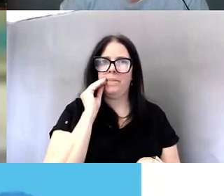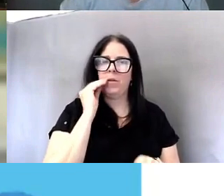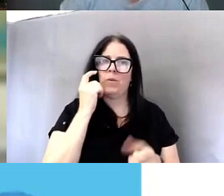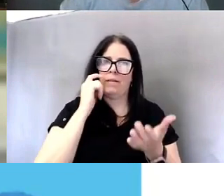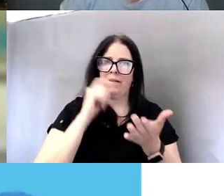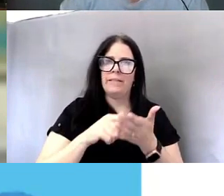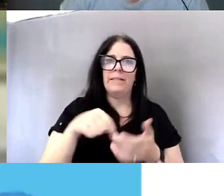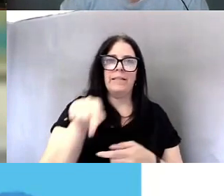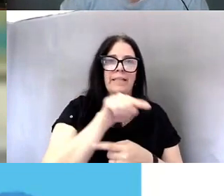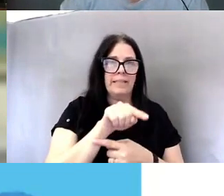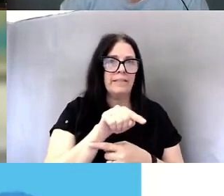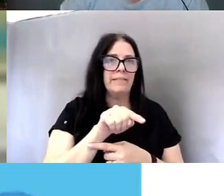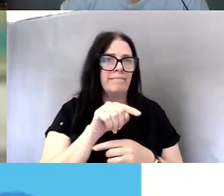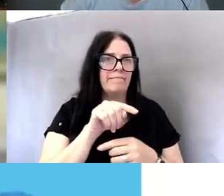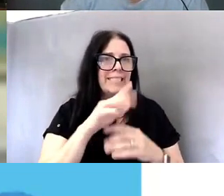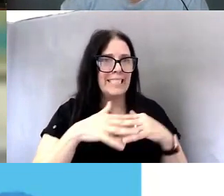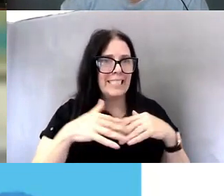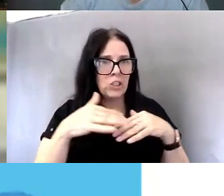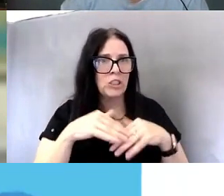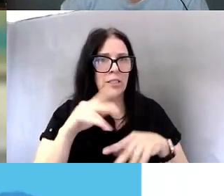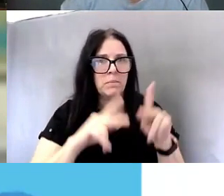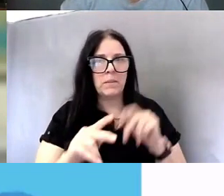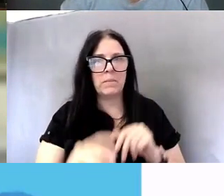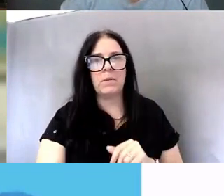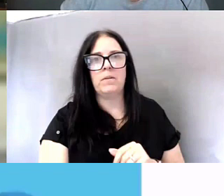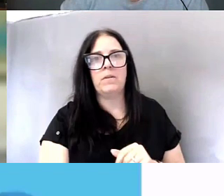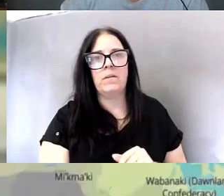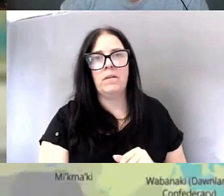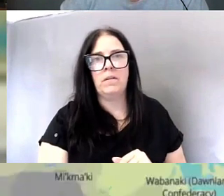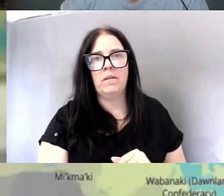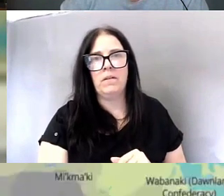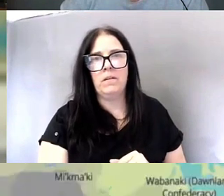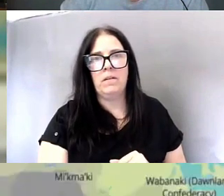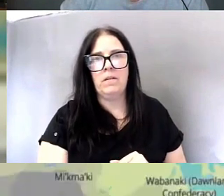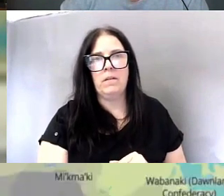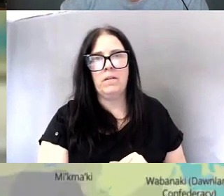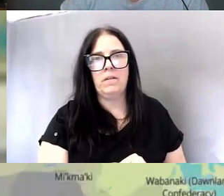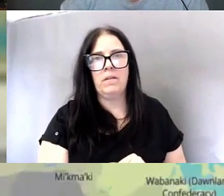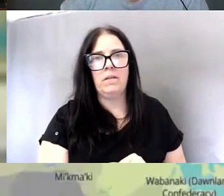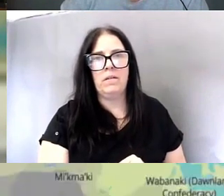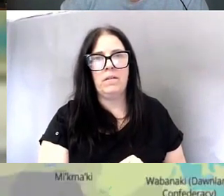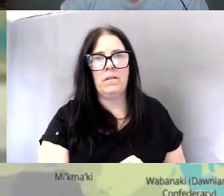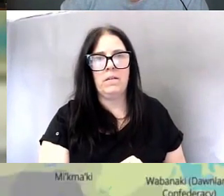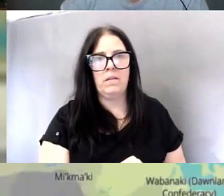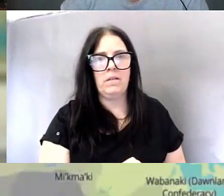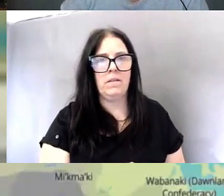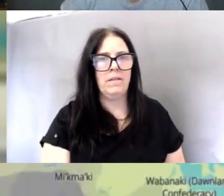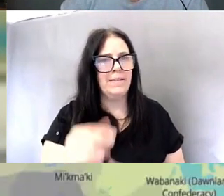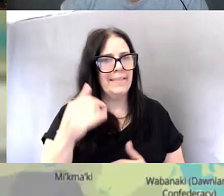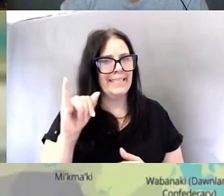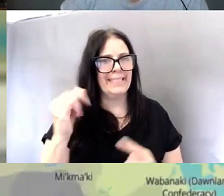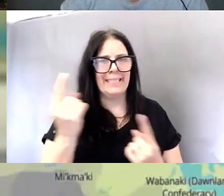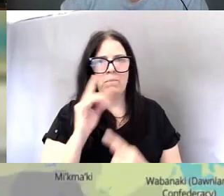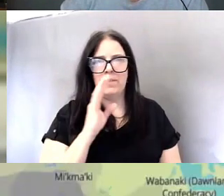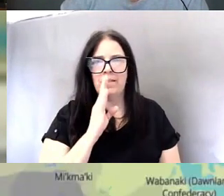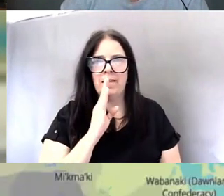Now, okay. You will notice. So from here, oh, yeah, there's still somebody